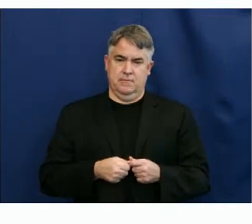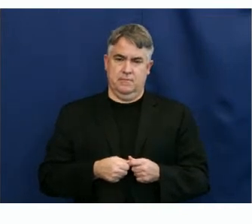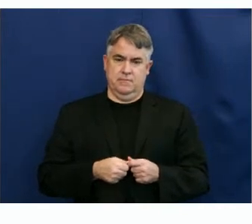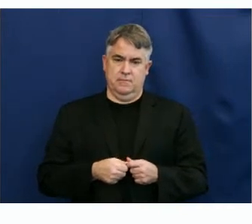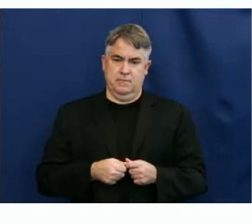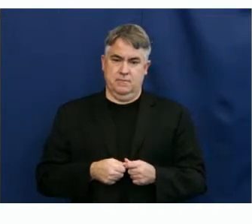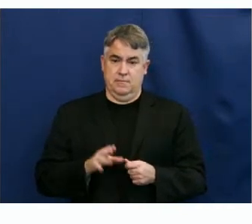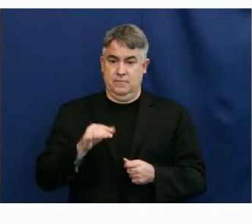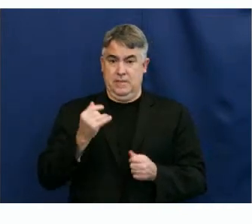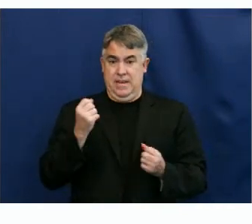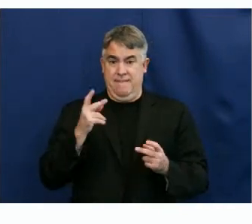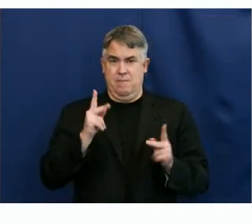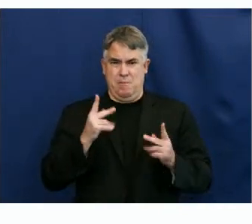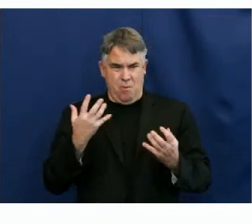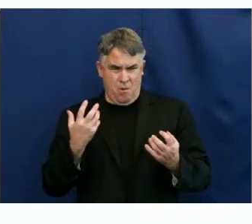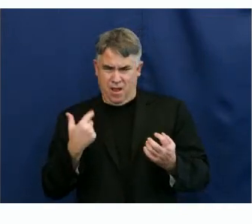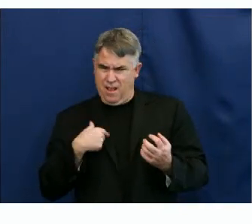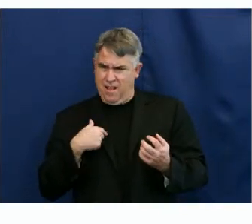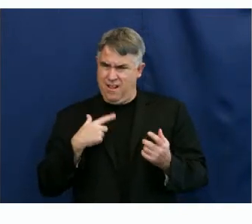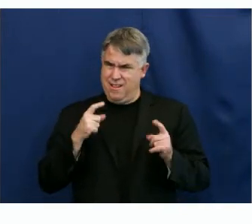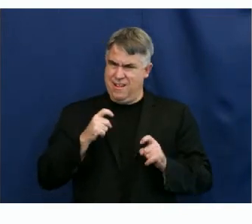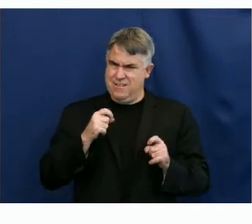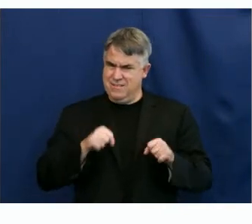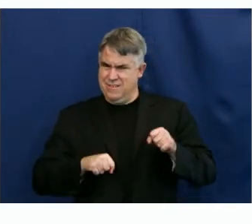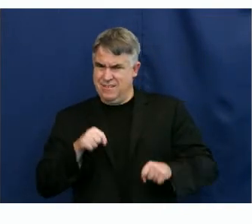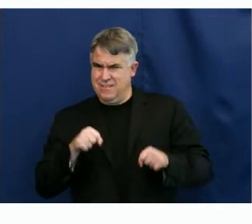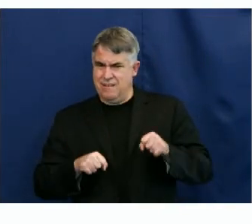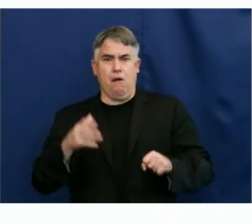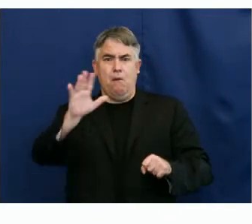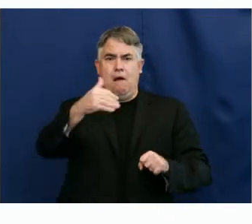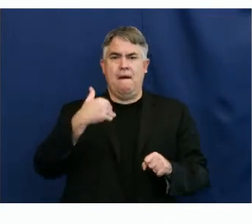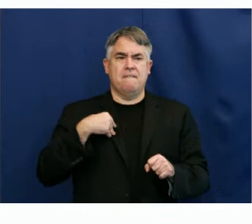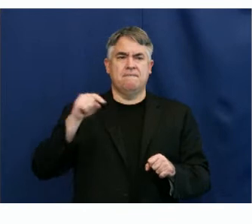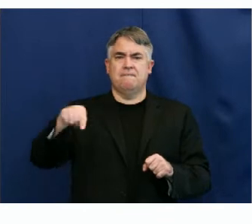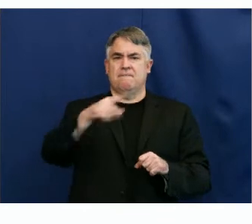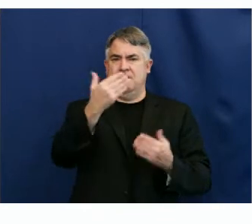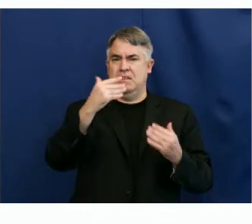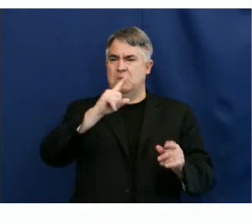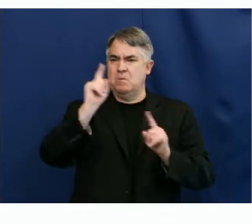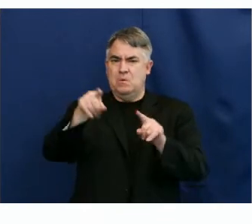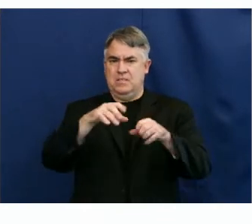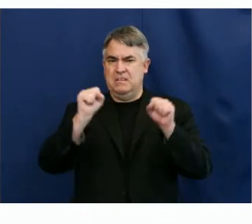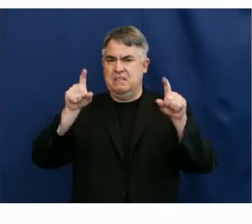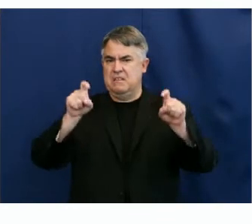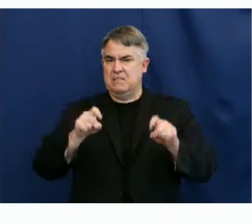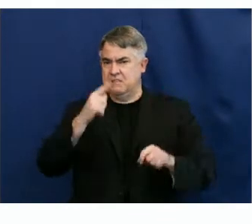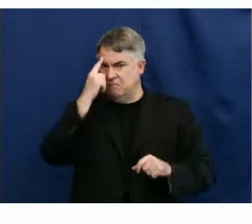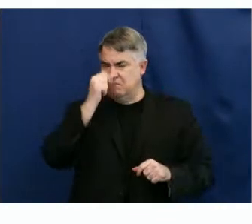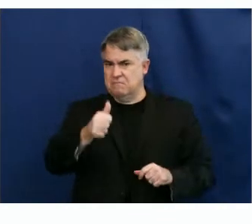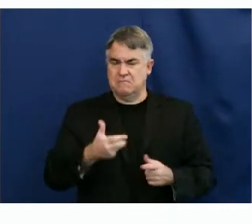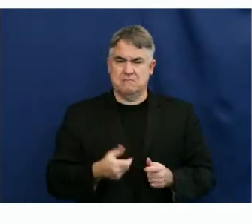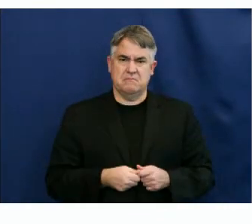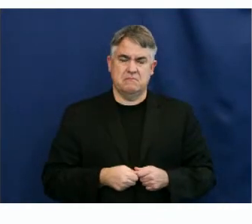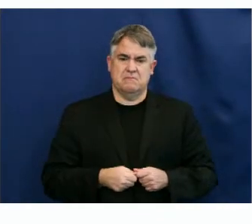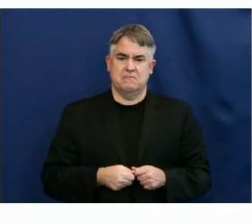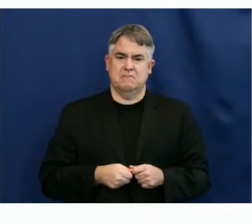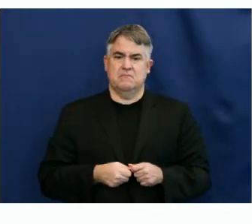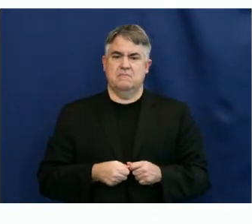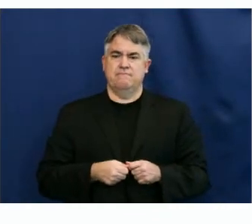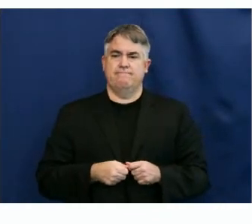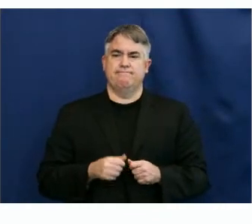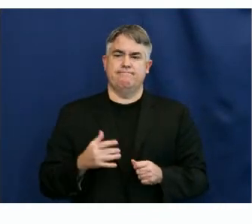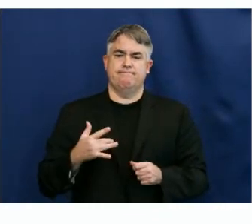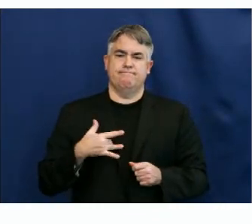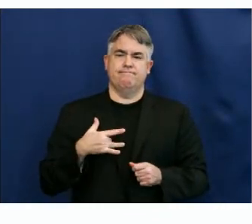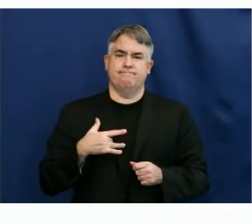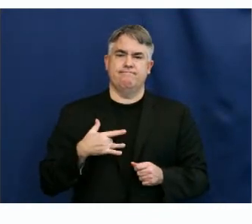test, we still have testing sites throughout San Diego County, and we encourage people to go and do it. And then, as I mentioned, the unfortunate loss of life continues to remain.